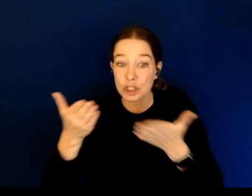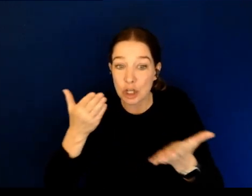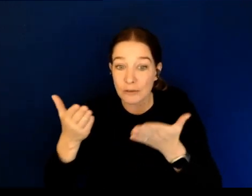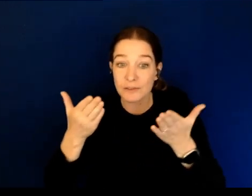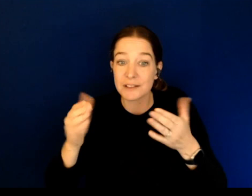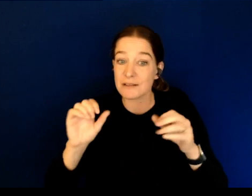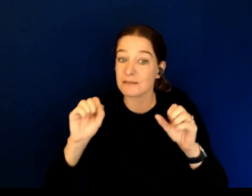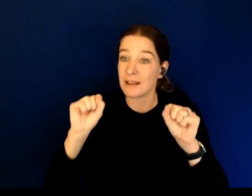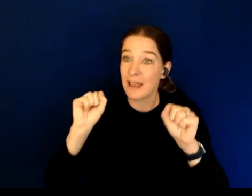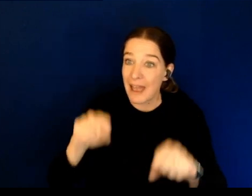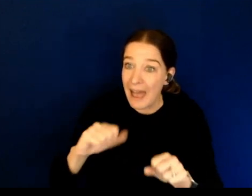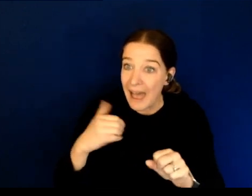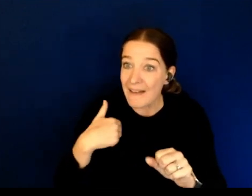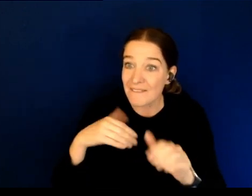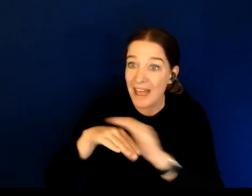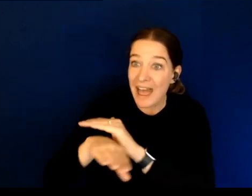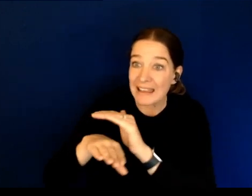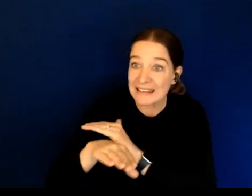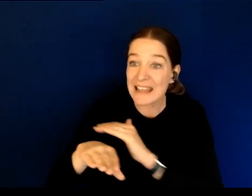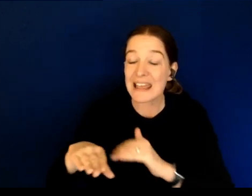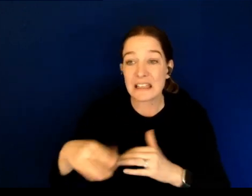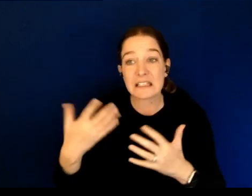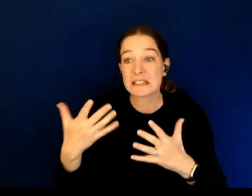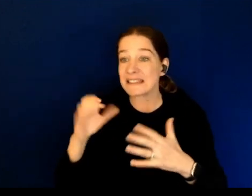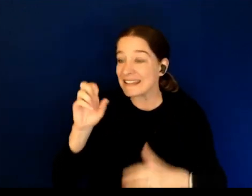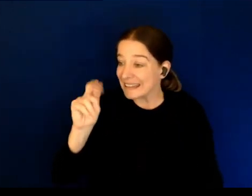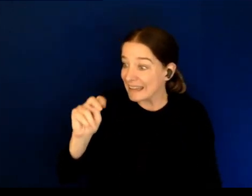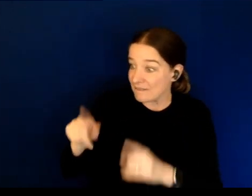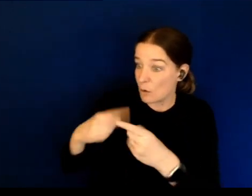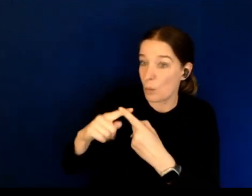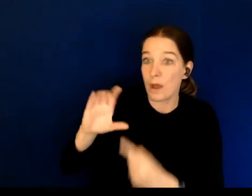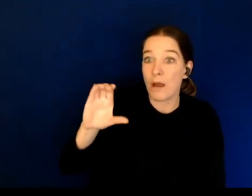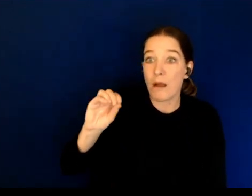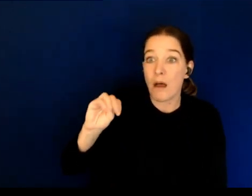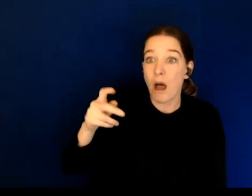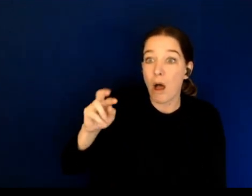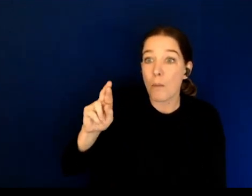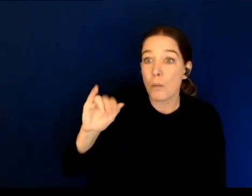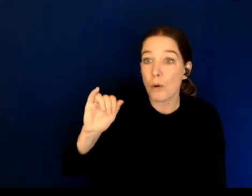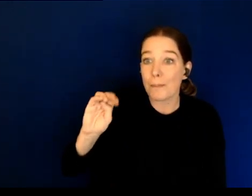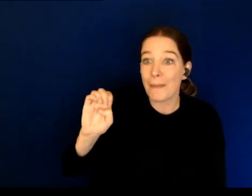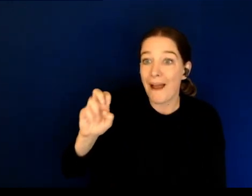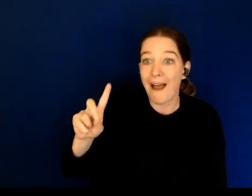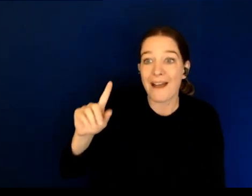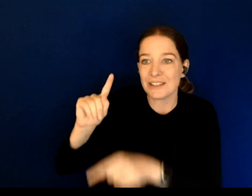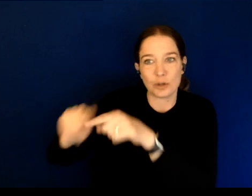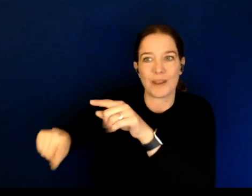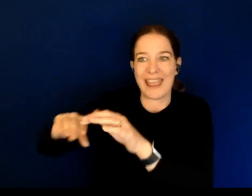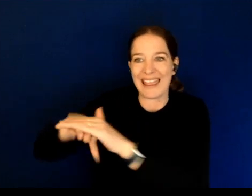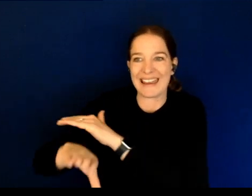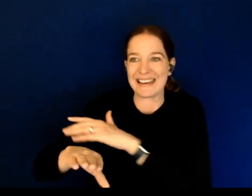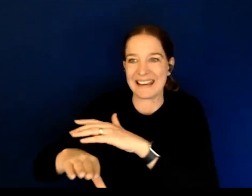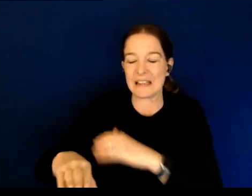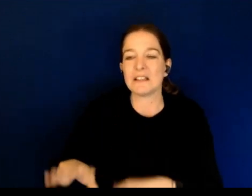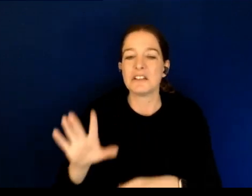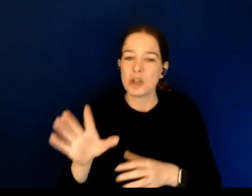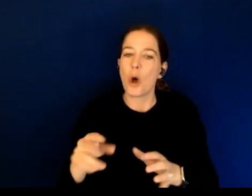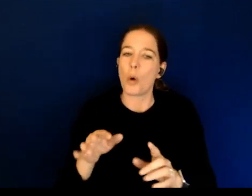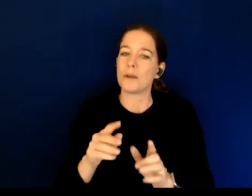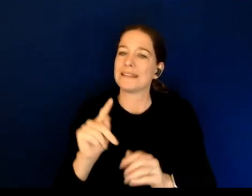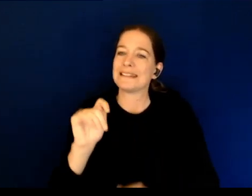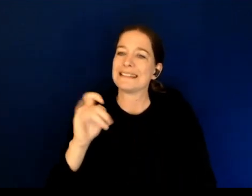if compromised. Here's a tip. Create a memorable long